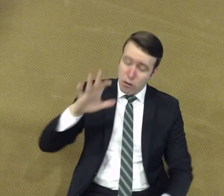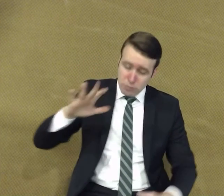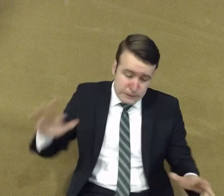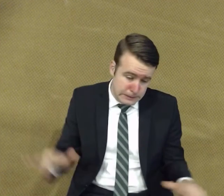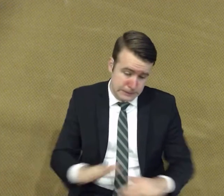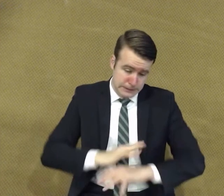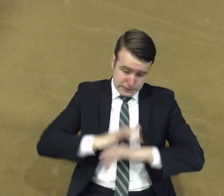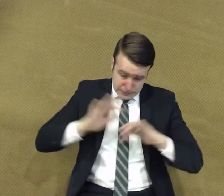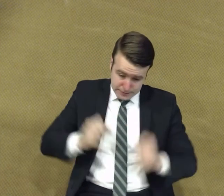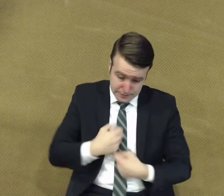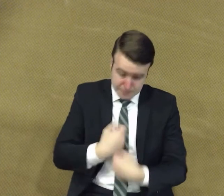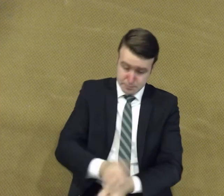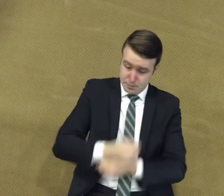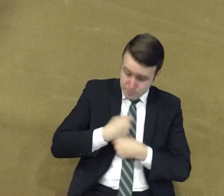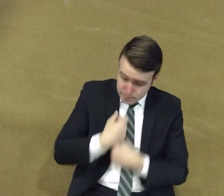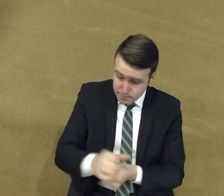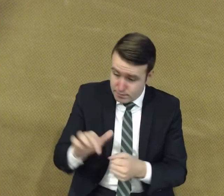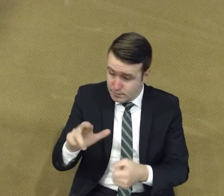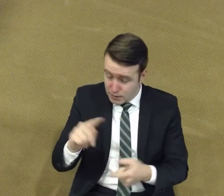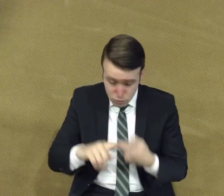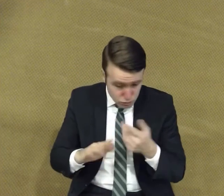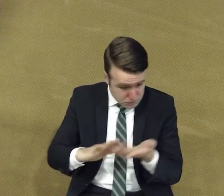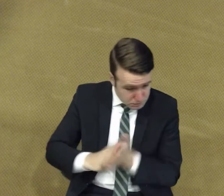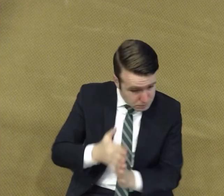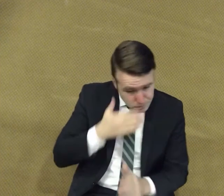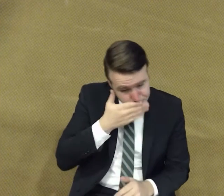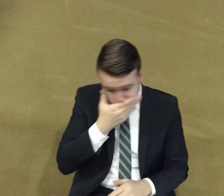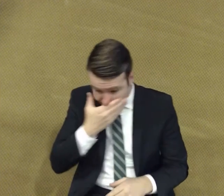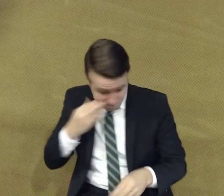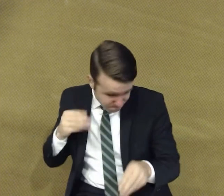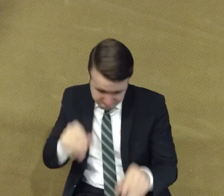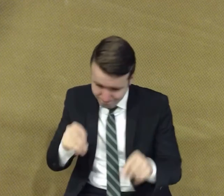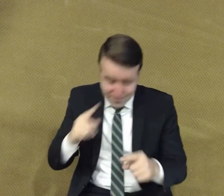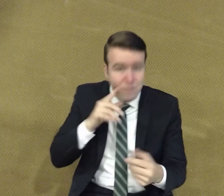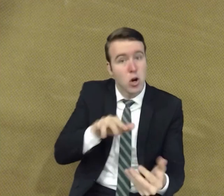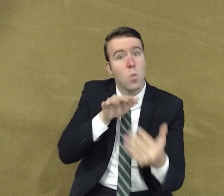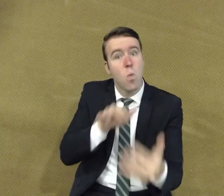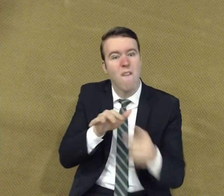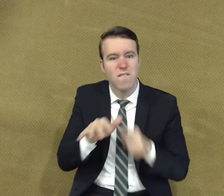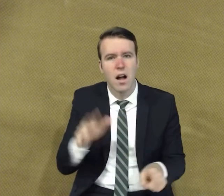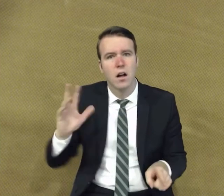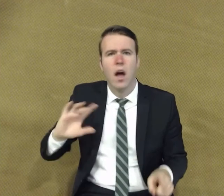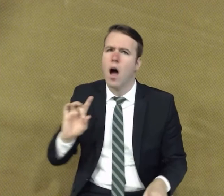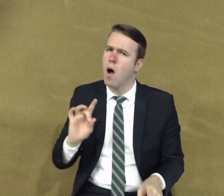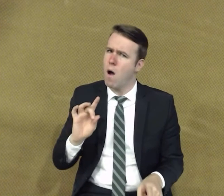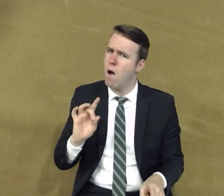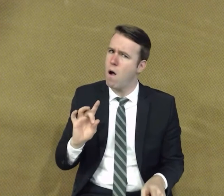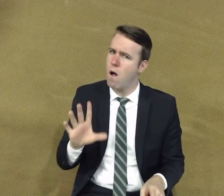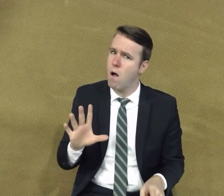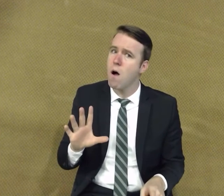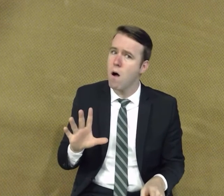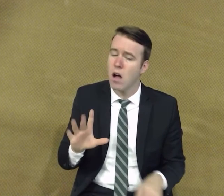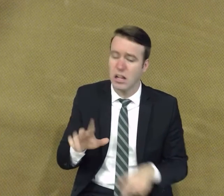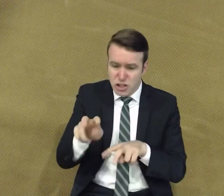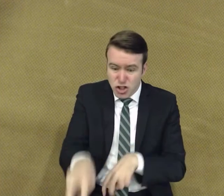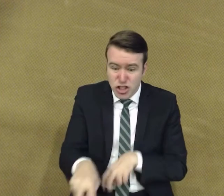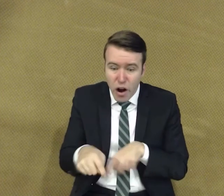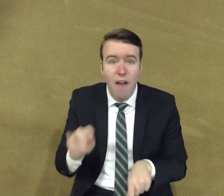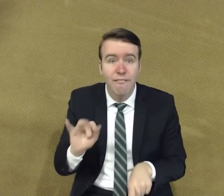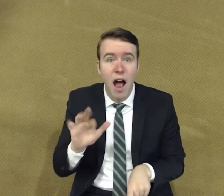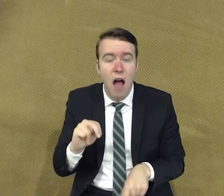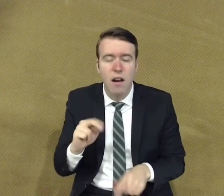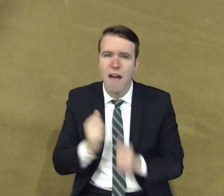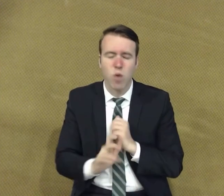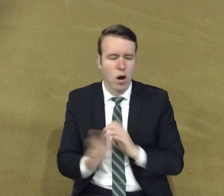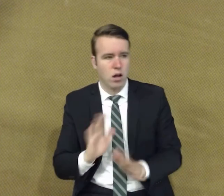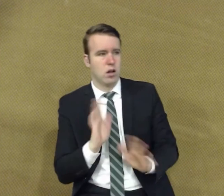it and mold iron into things that could be used for warfare, and chariots that were made of iron, was a